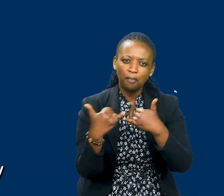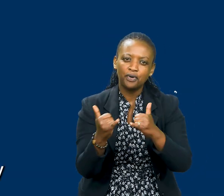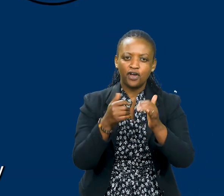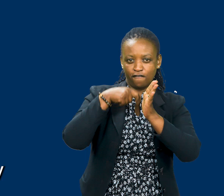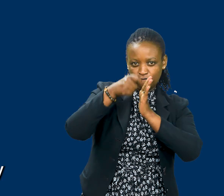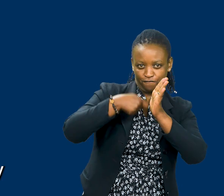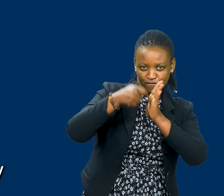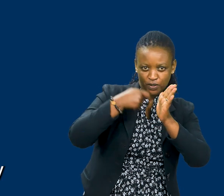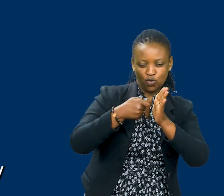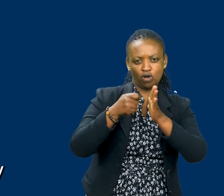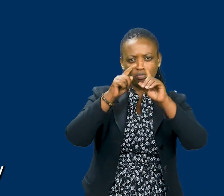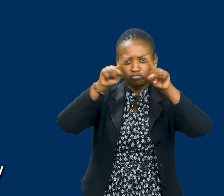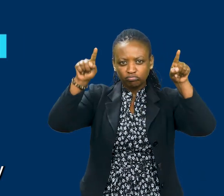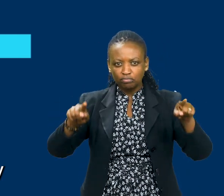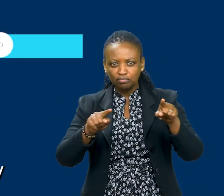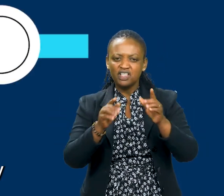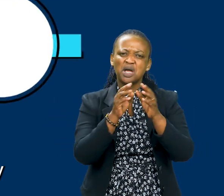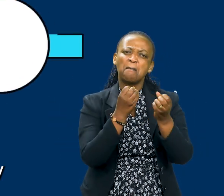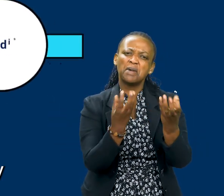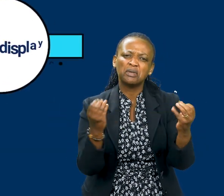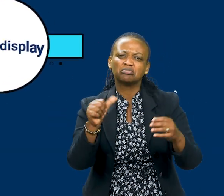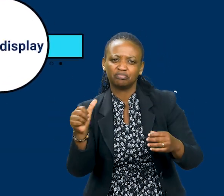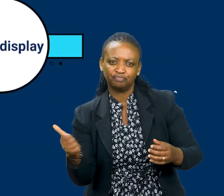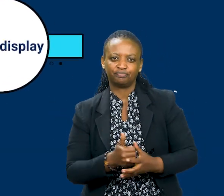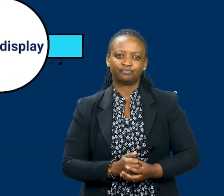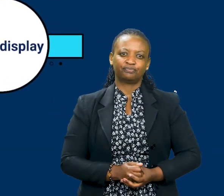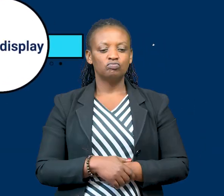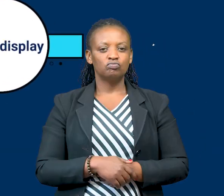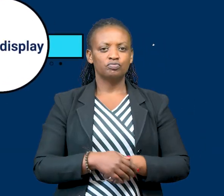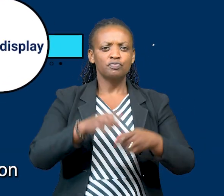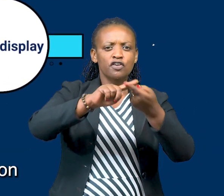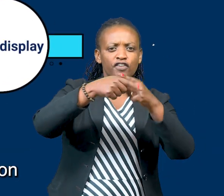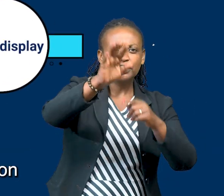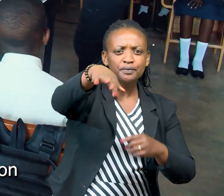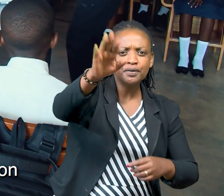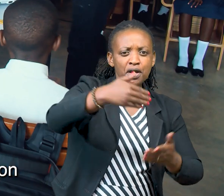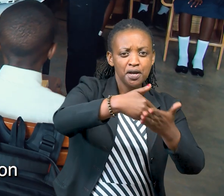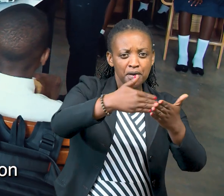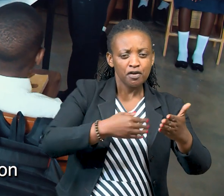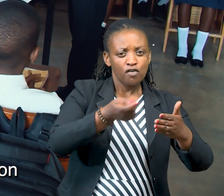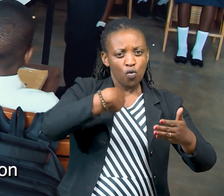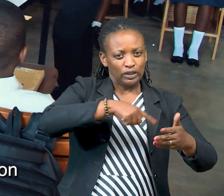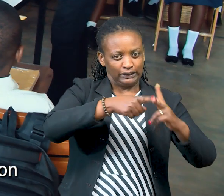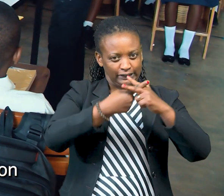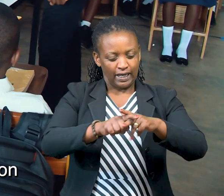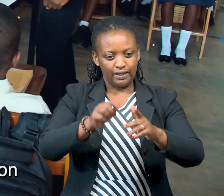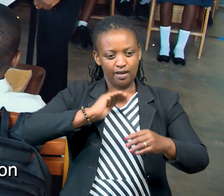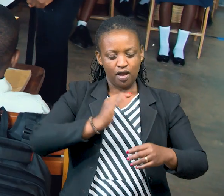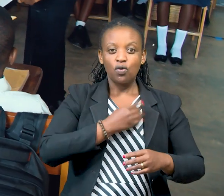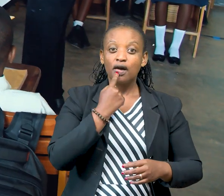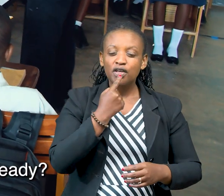role plays, video plays, chat display, and many more. Friends, before we can start our